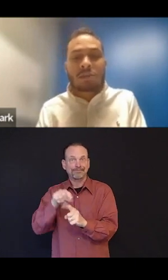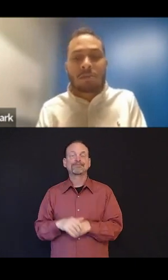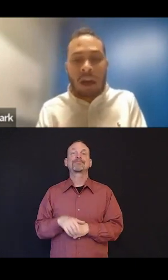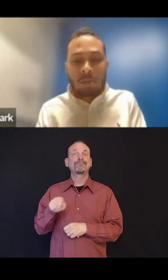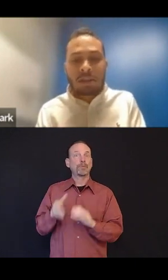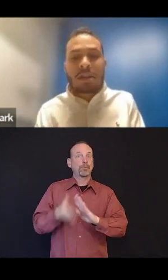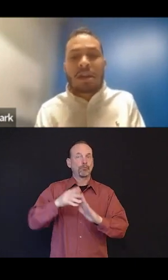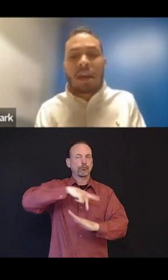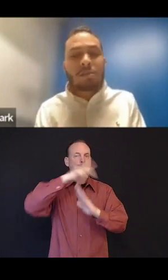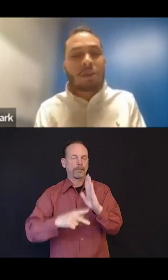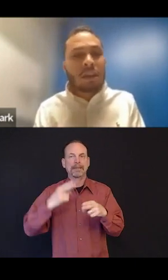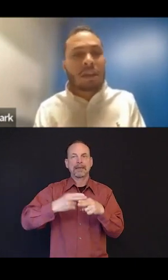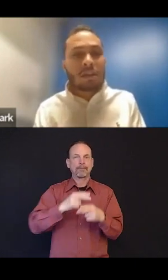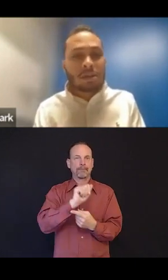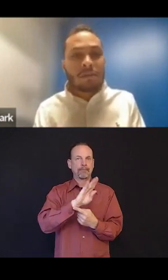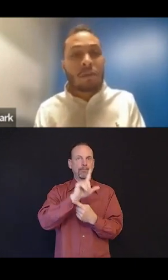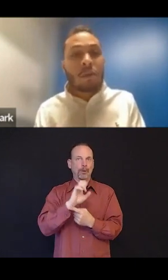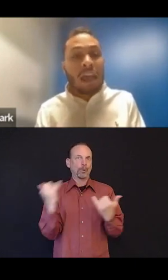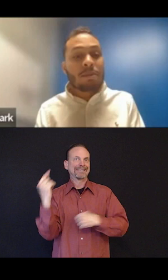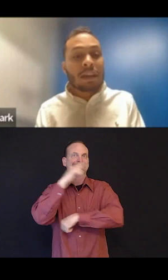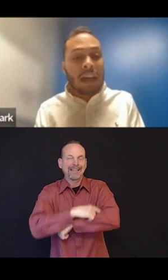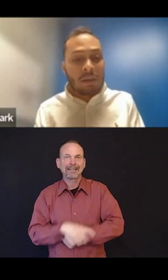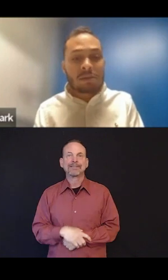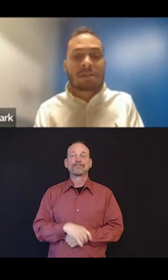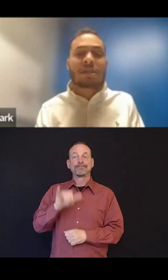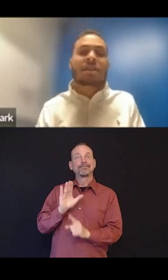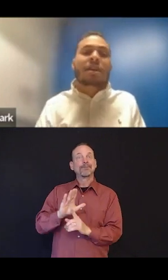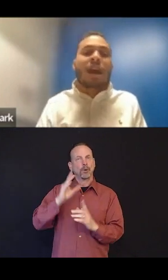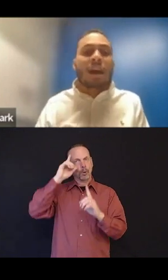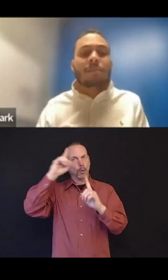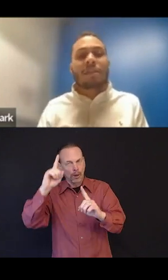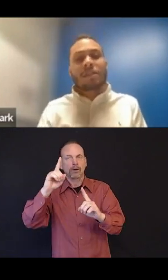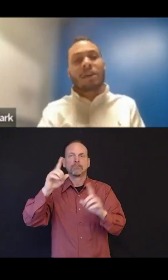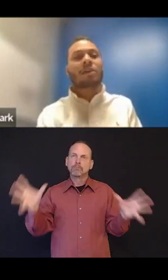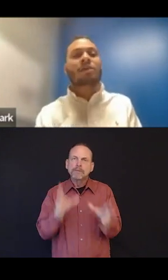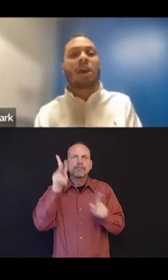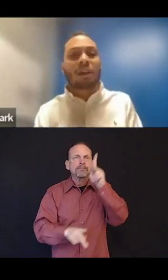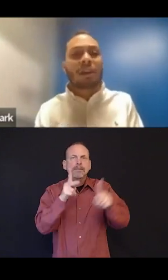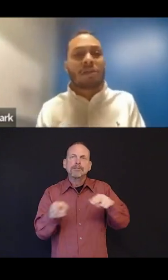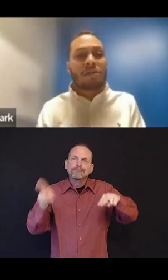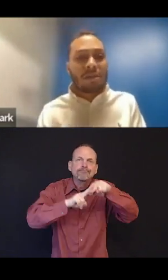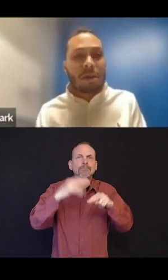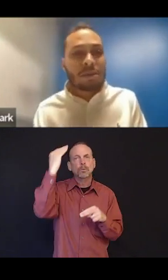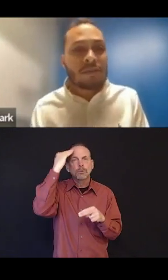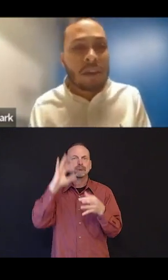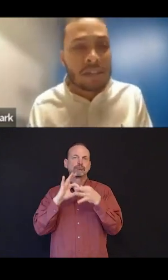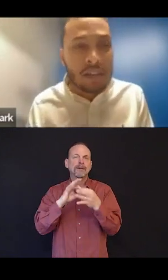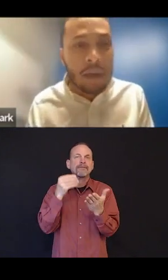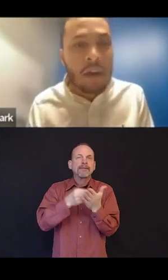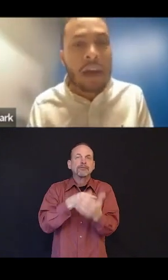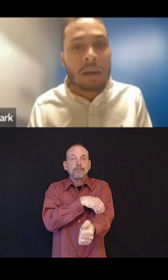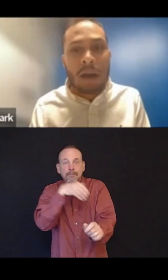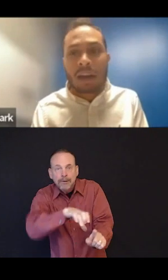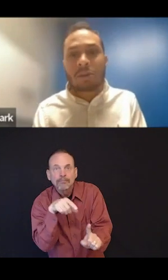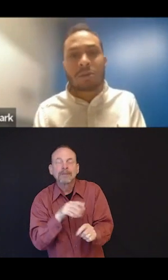around financial empowerment and community inclusion for ABLE accounts. There currently are 3 members of our